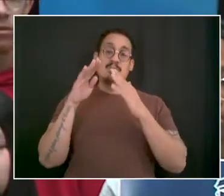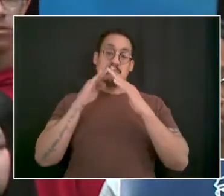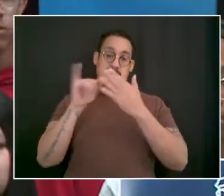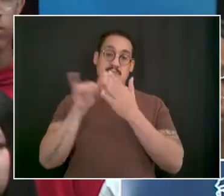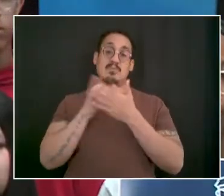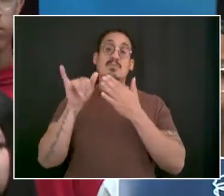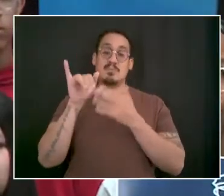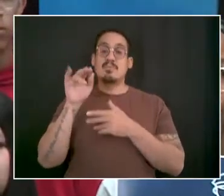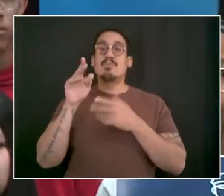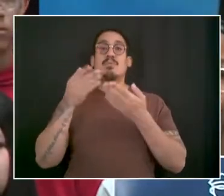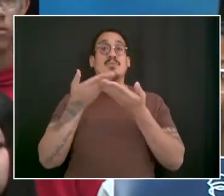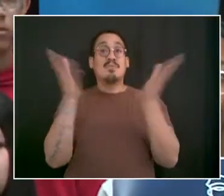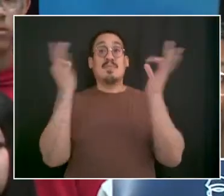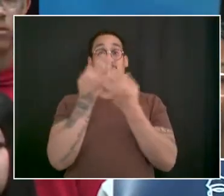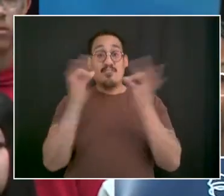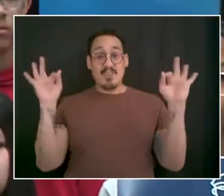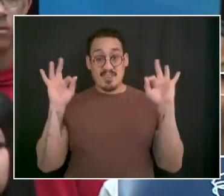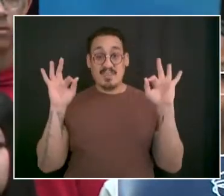cable to over